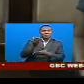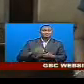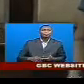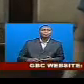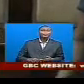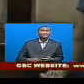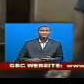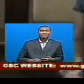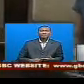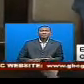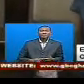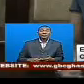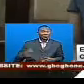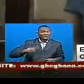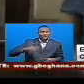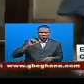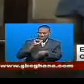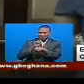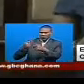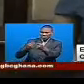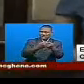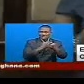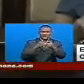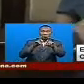We all, you know, work together to make